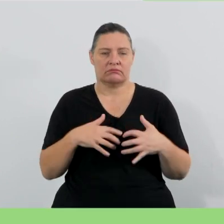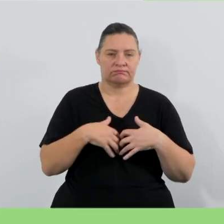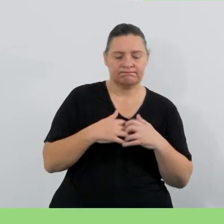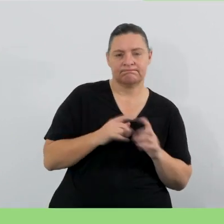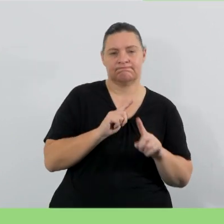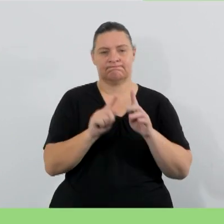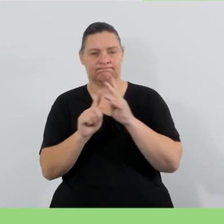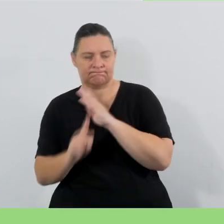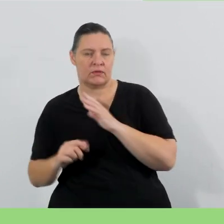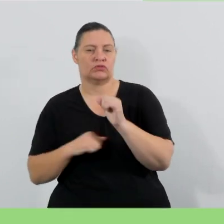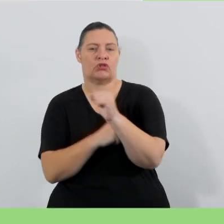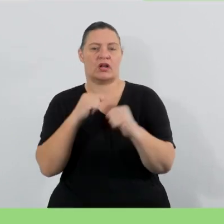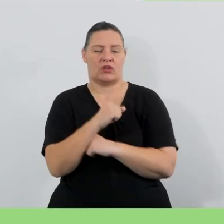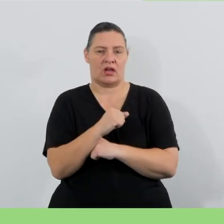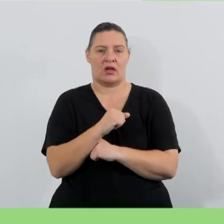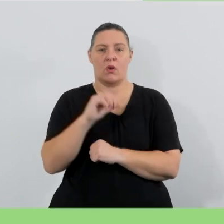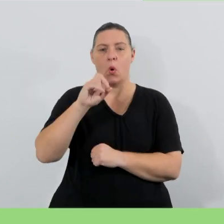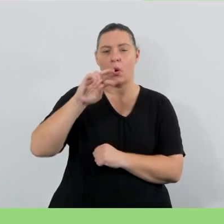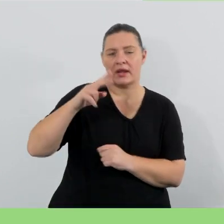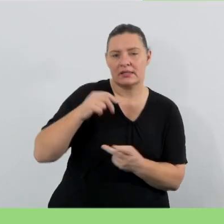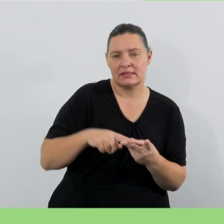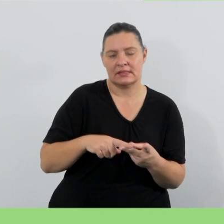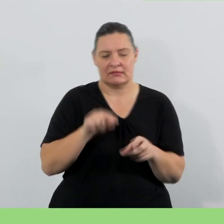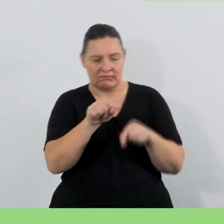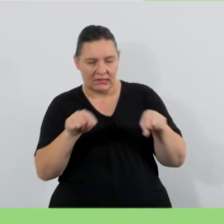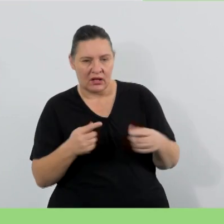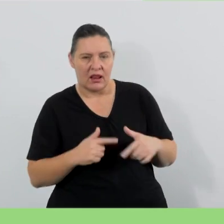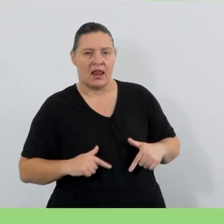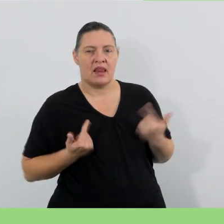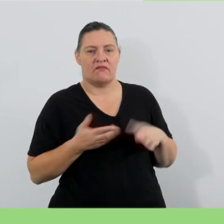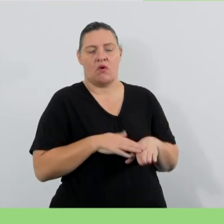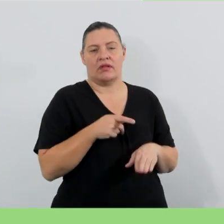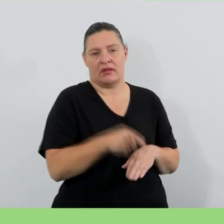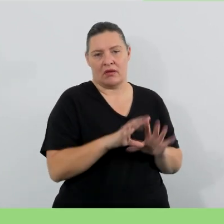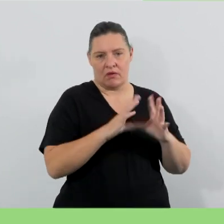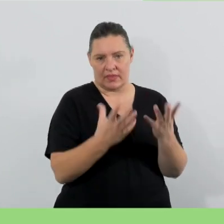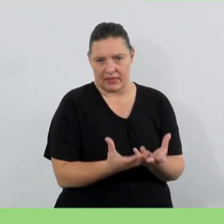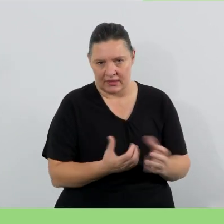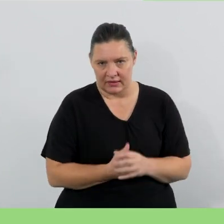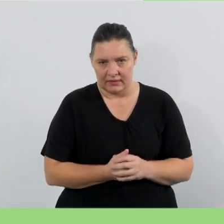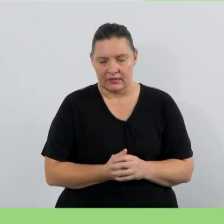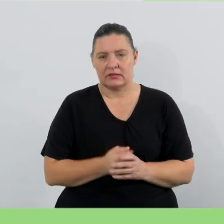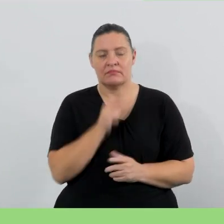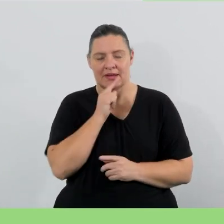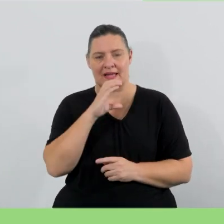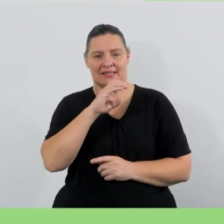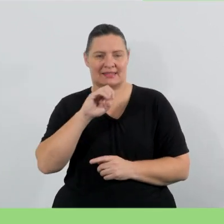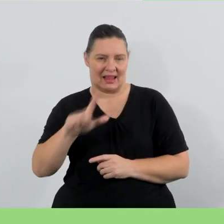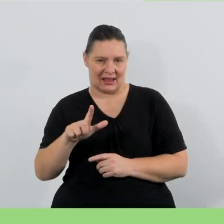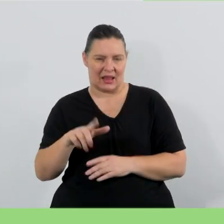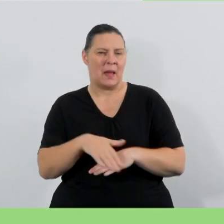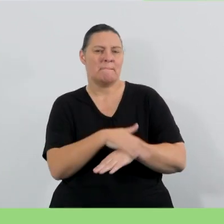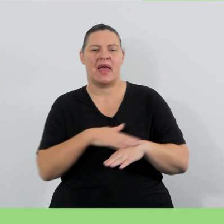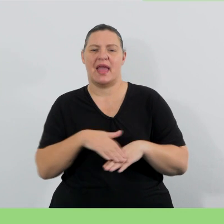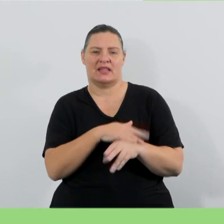up all the structures, the organs, and the organisms that live on the earth. So that is the cell, the basic